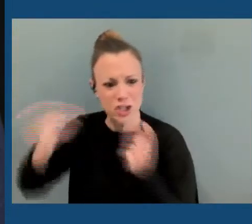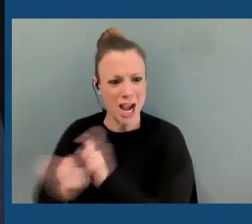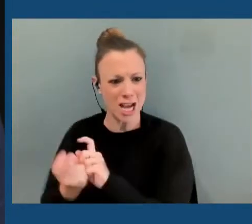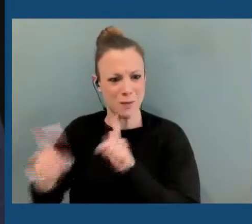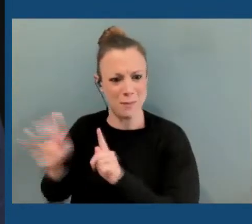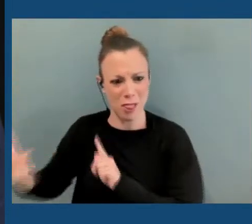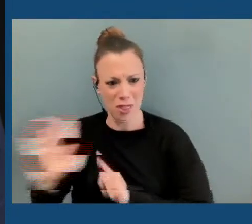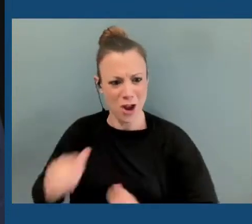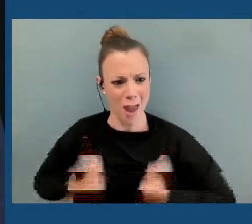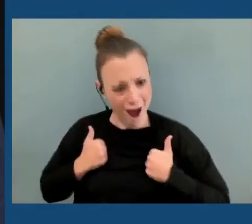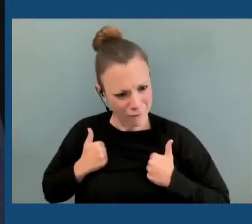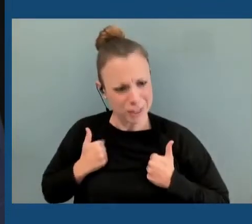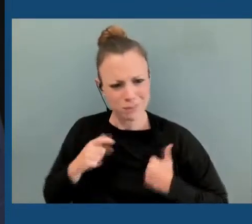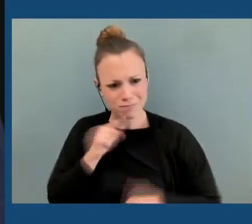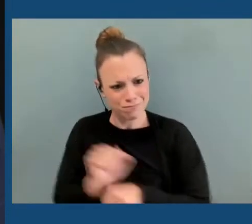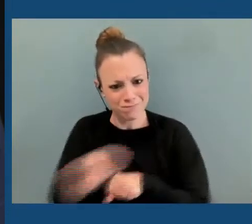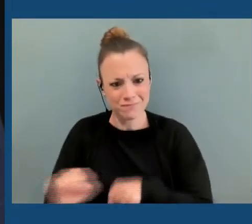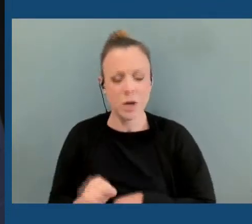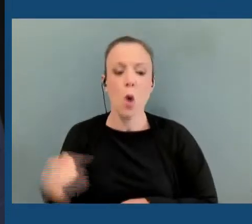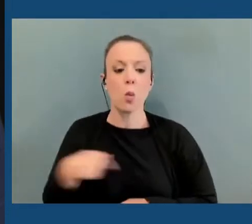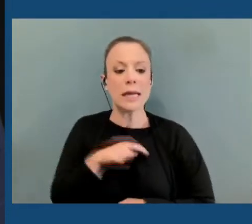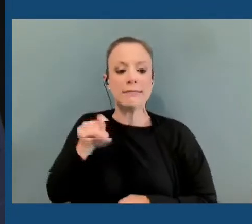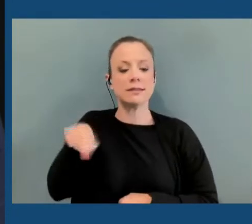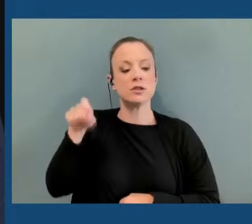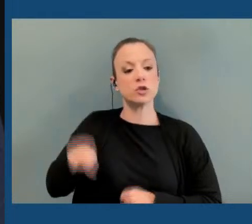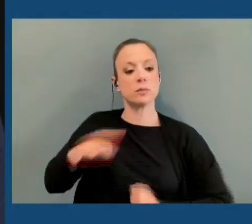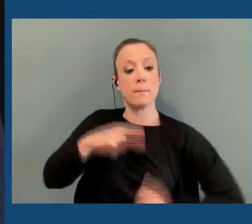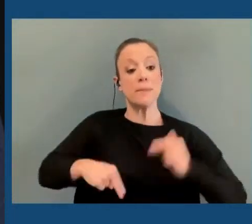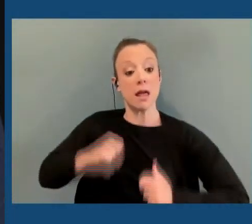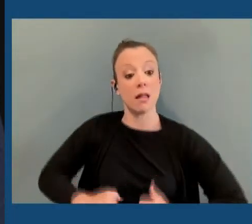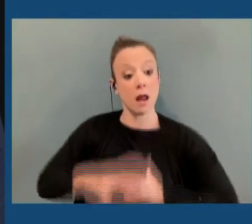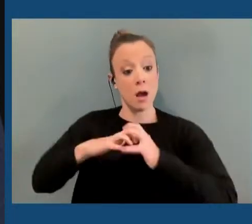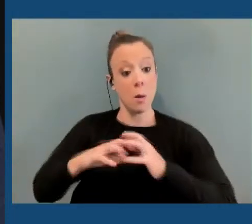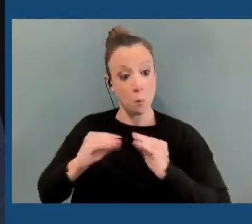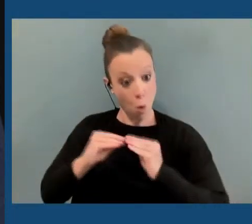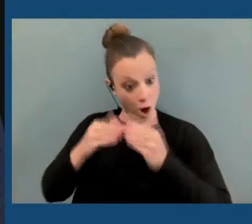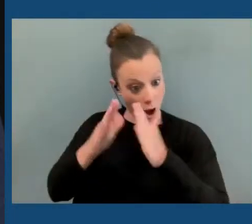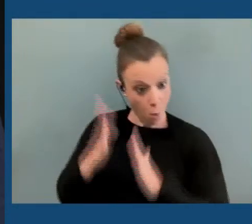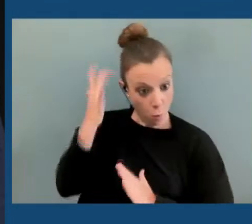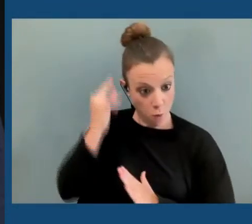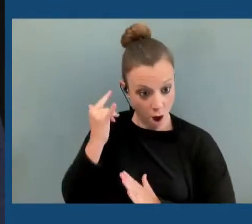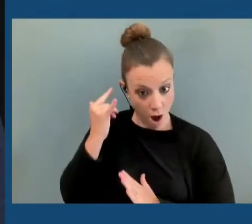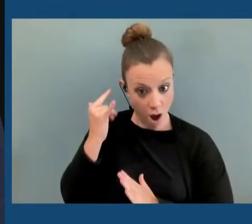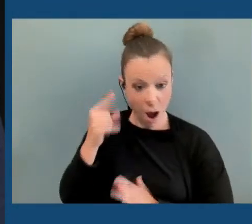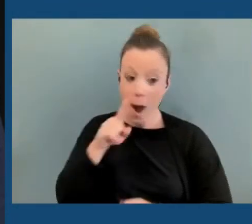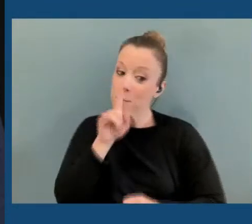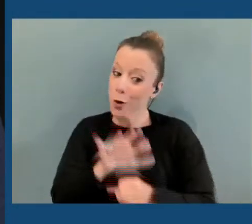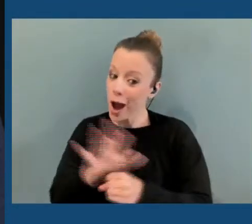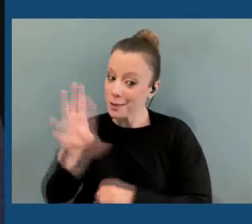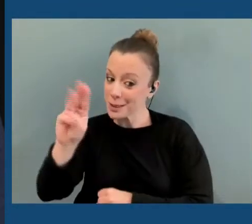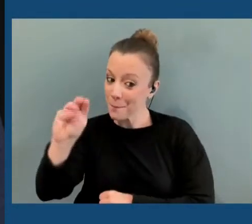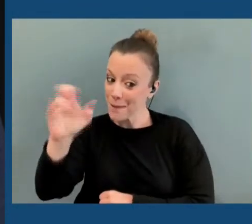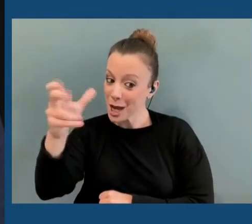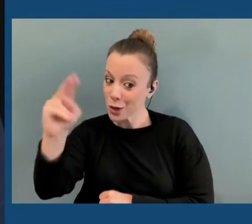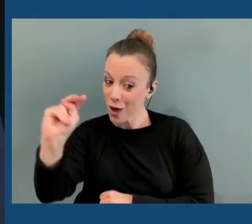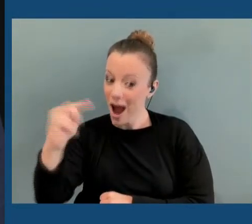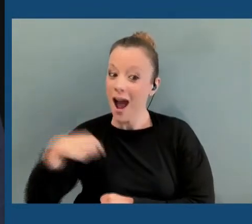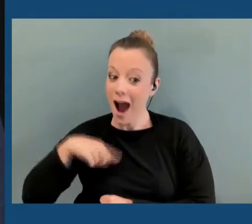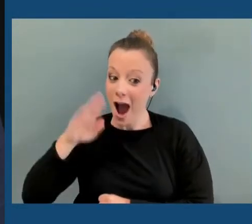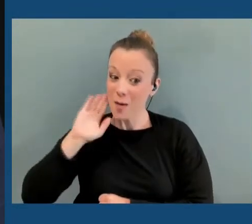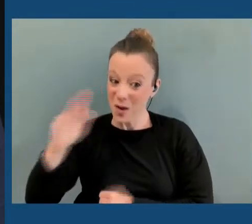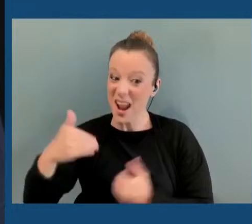And we have to build more housing for another reason, because I promised Micron I'd find a house for all their